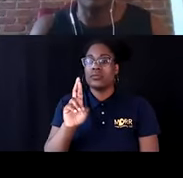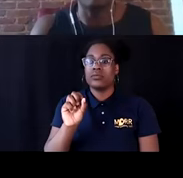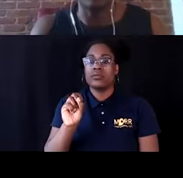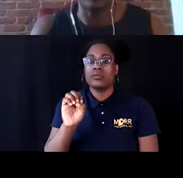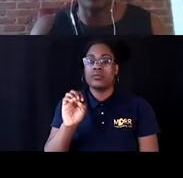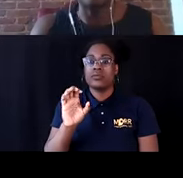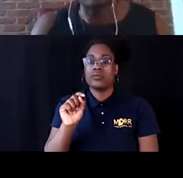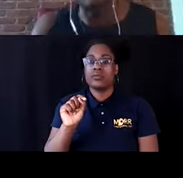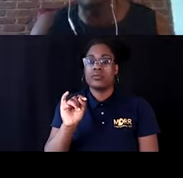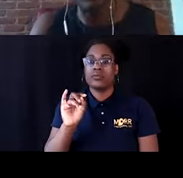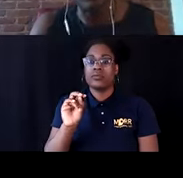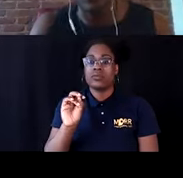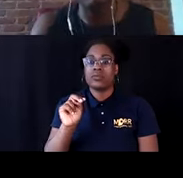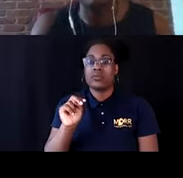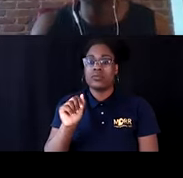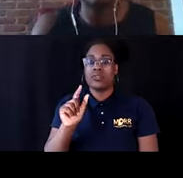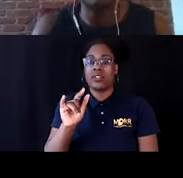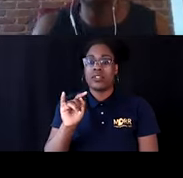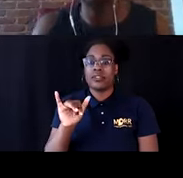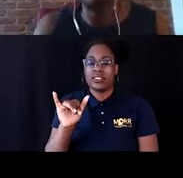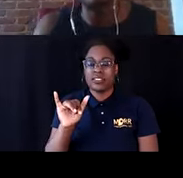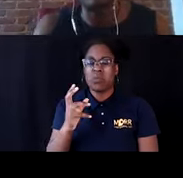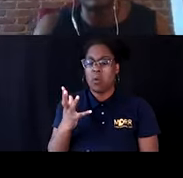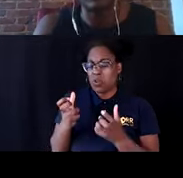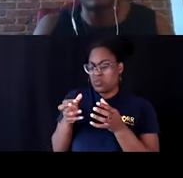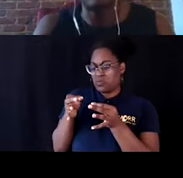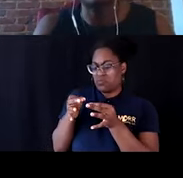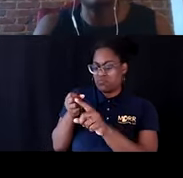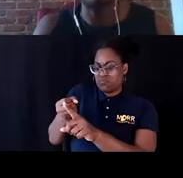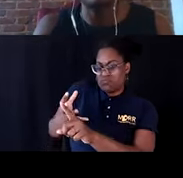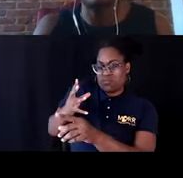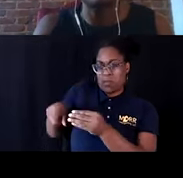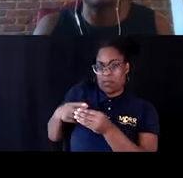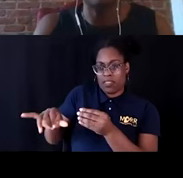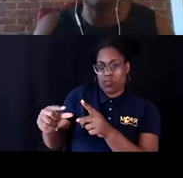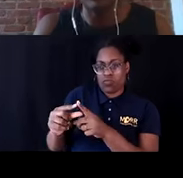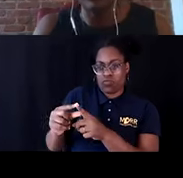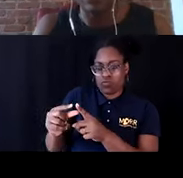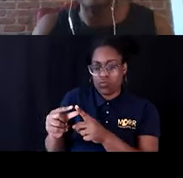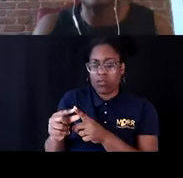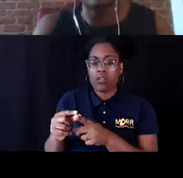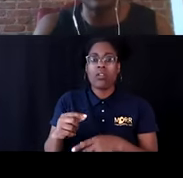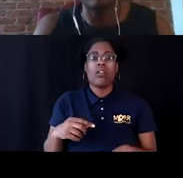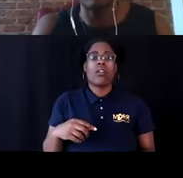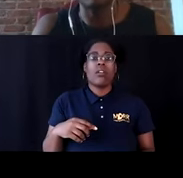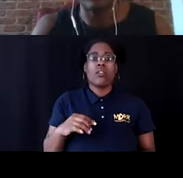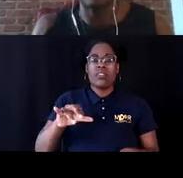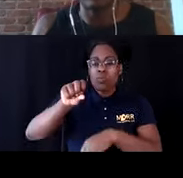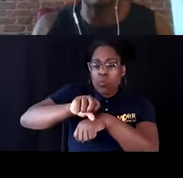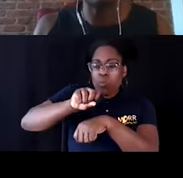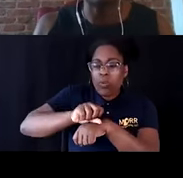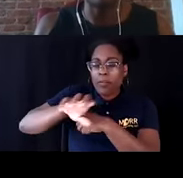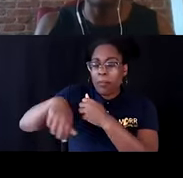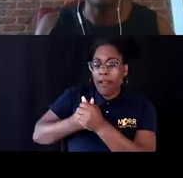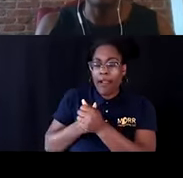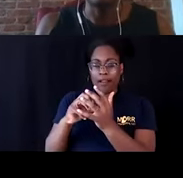bit of acknowledgement of the intellectual labor that has come into creating the idea of